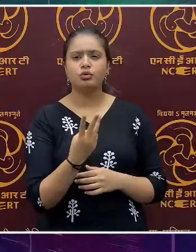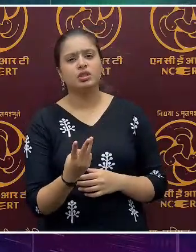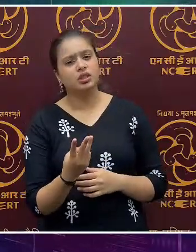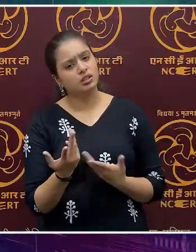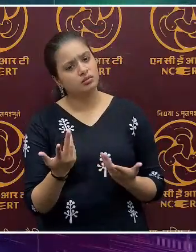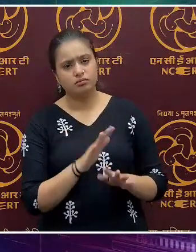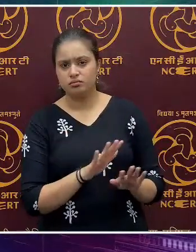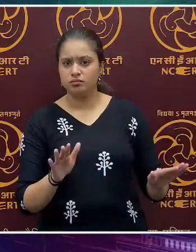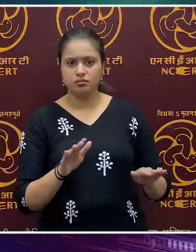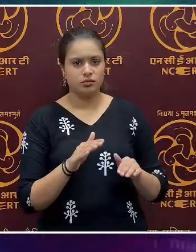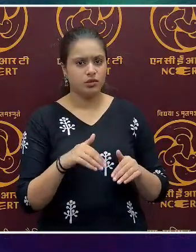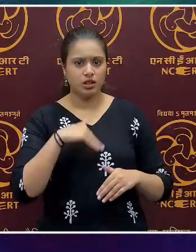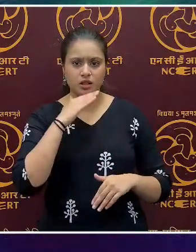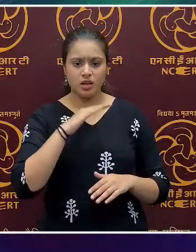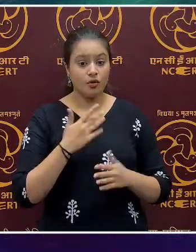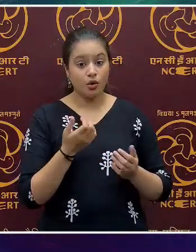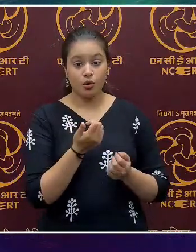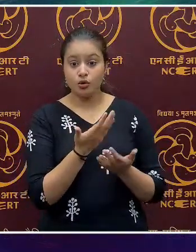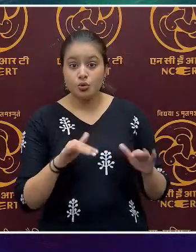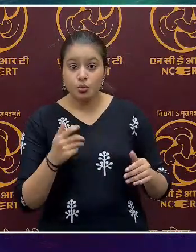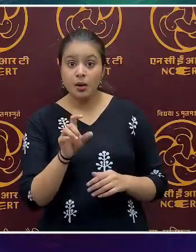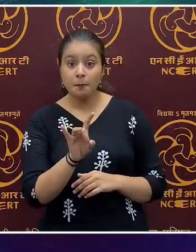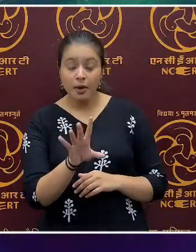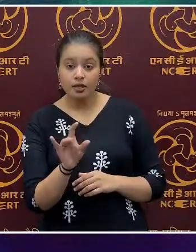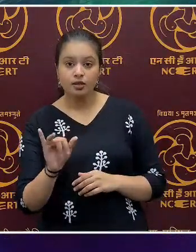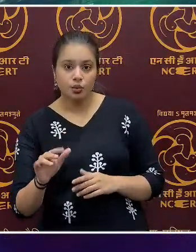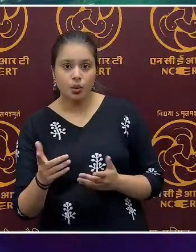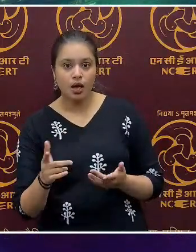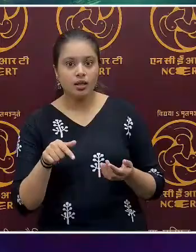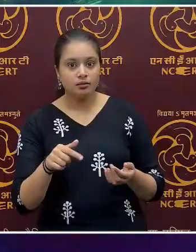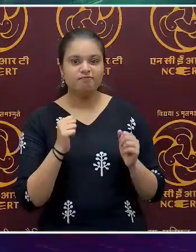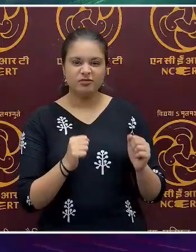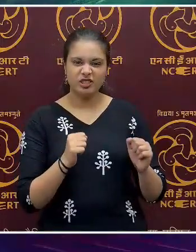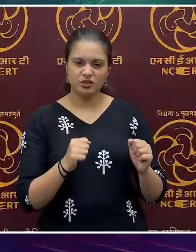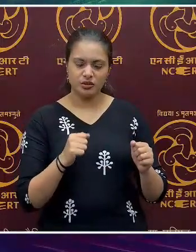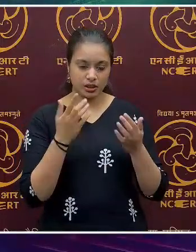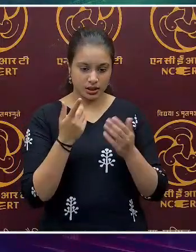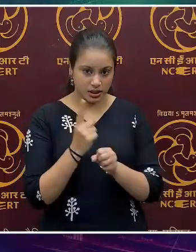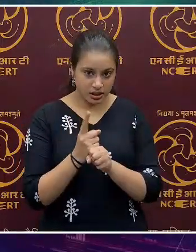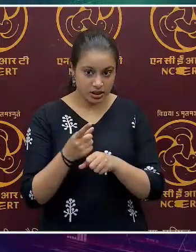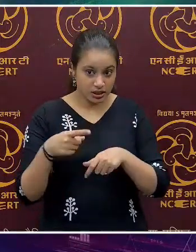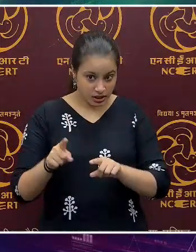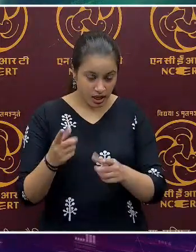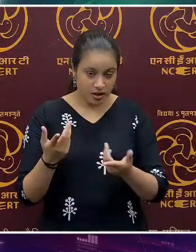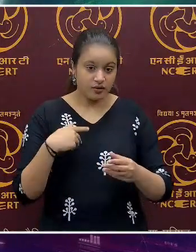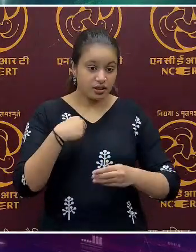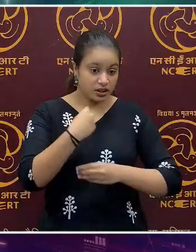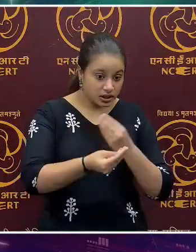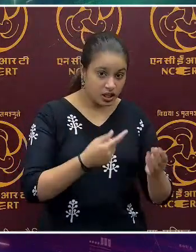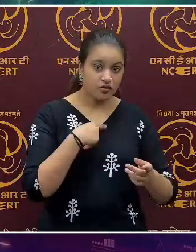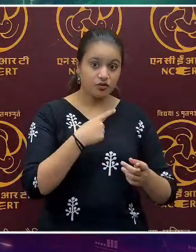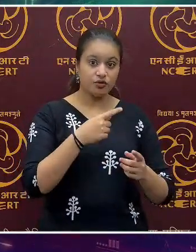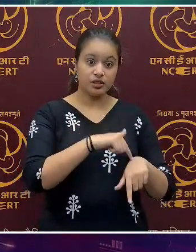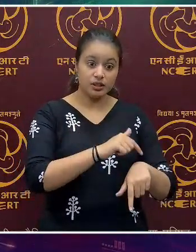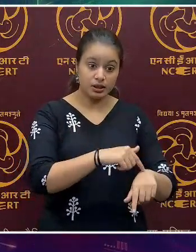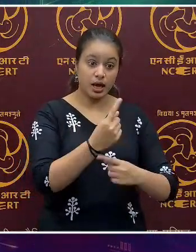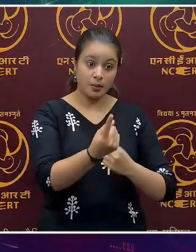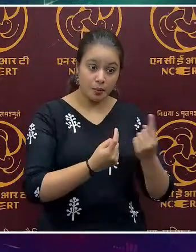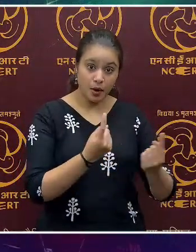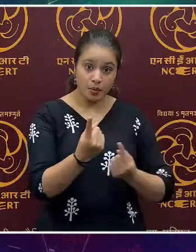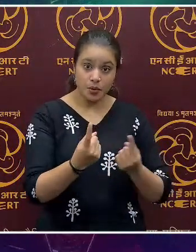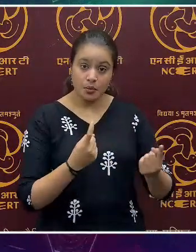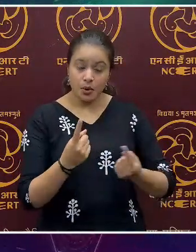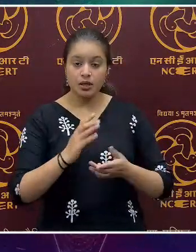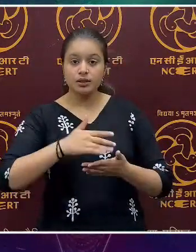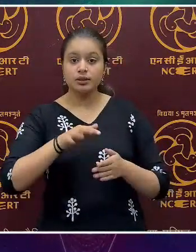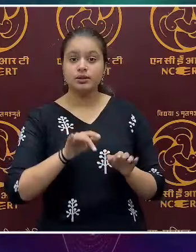there, and a student are like 50 and 60. Right. So it will very difficult for the teachers also to like give the time all the time to the system